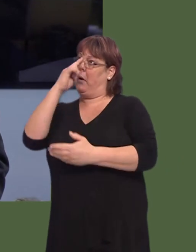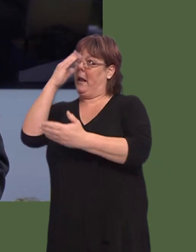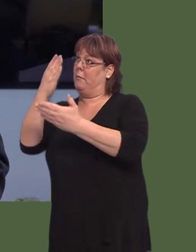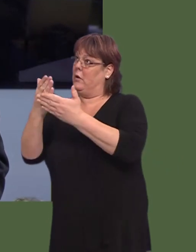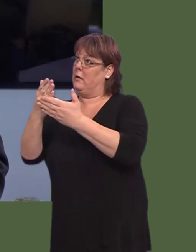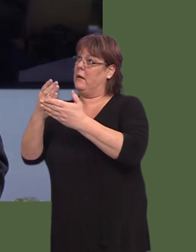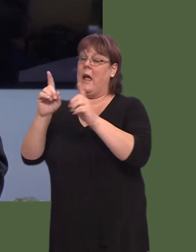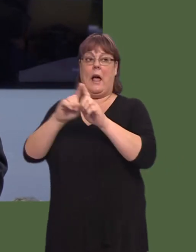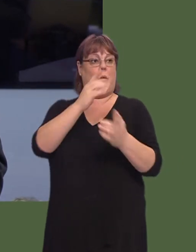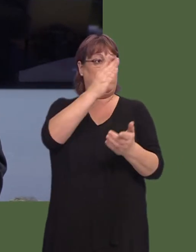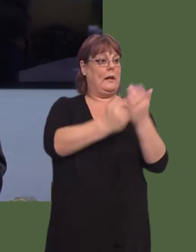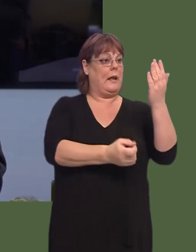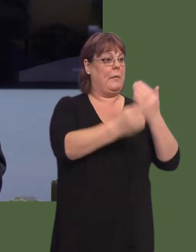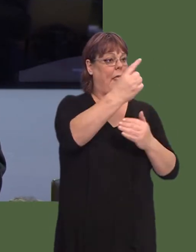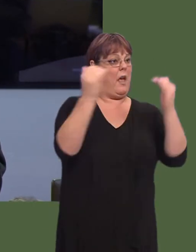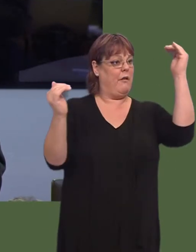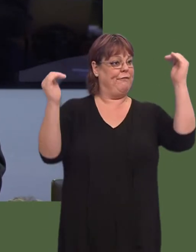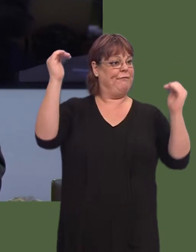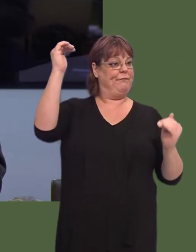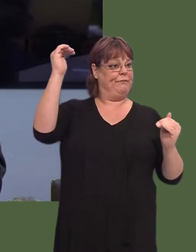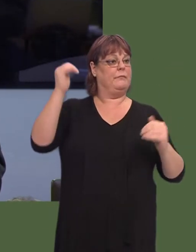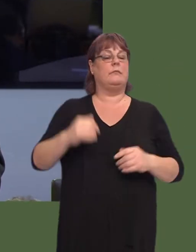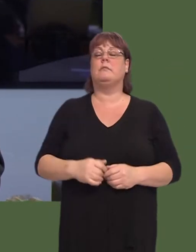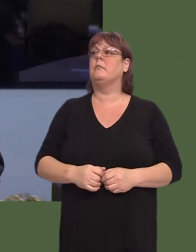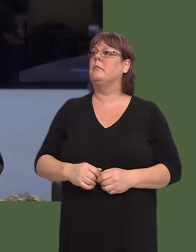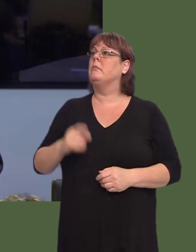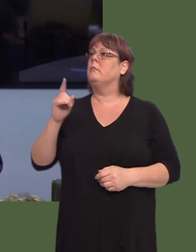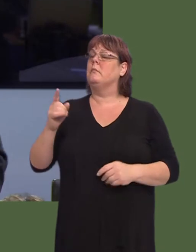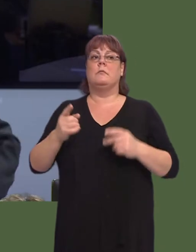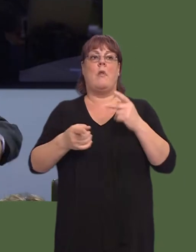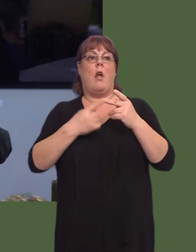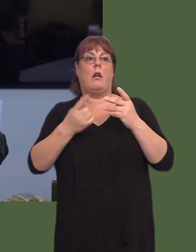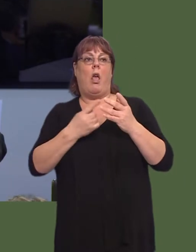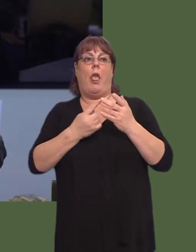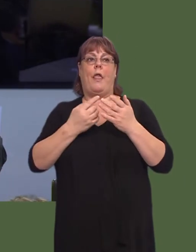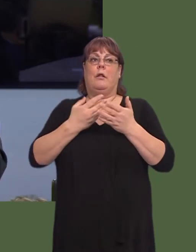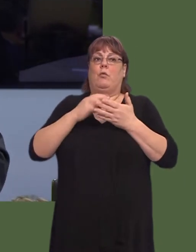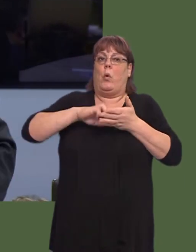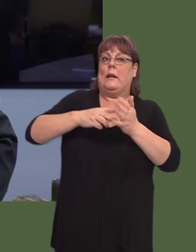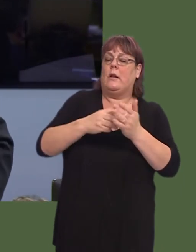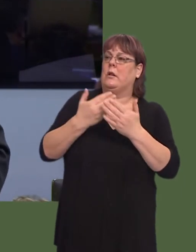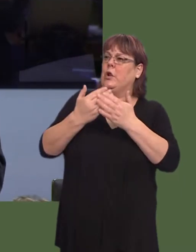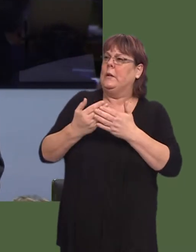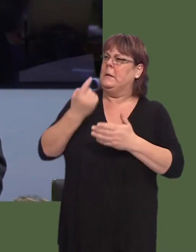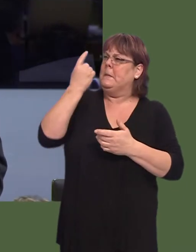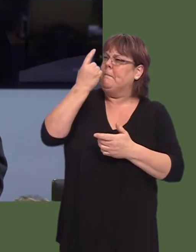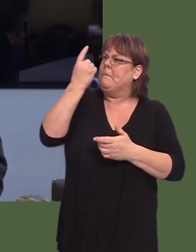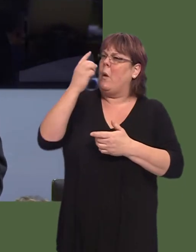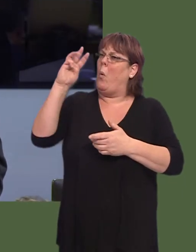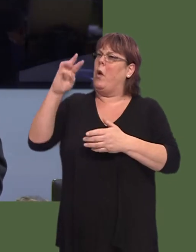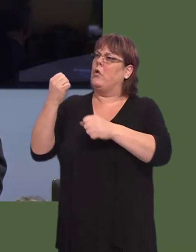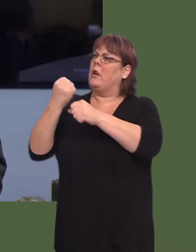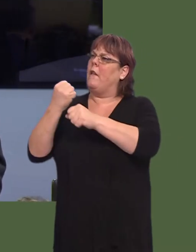on the environment and the reality of what's happening on the ground, while others have questions whether the Welsh Government